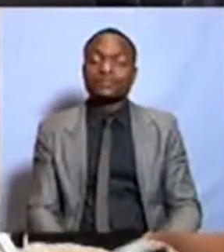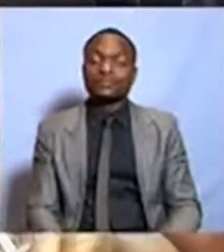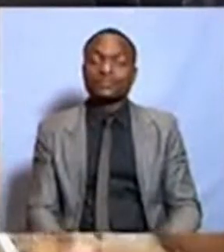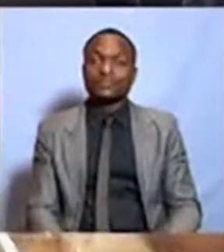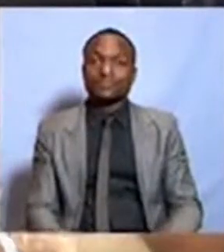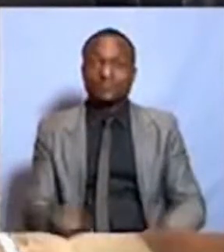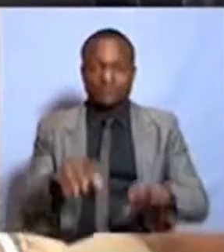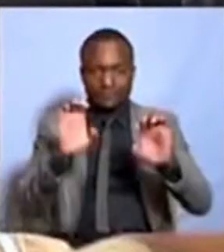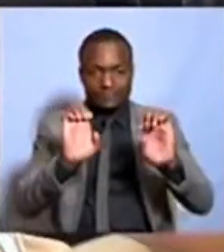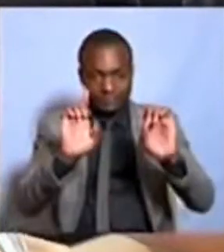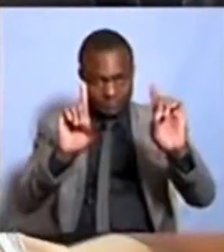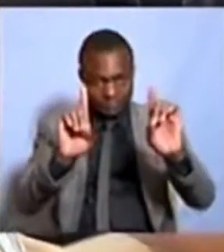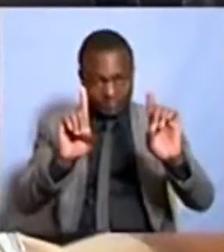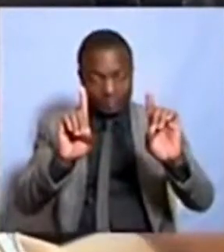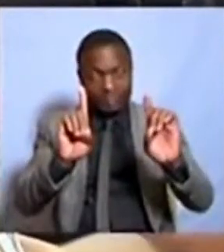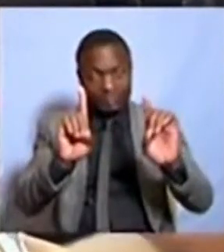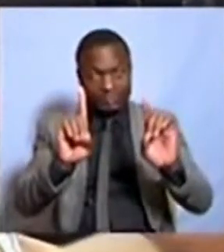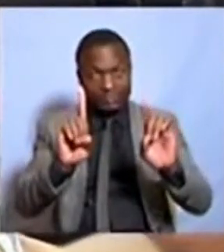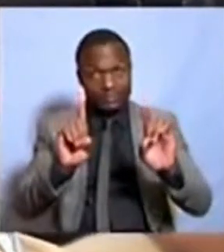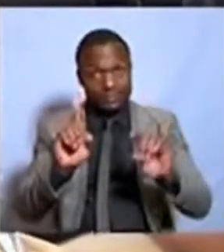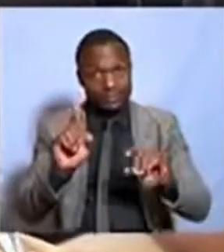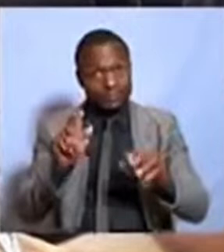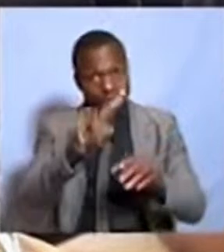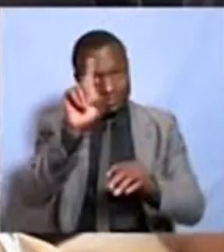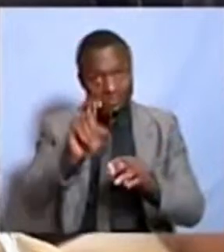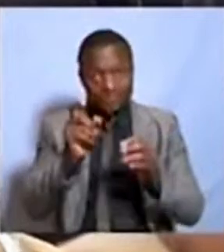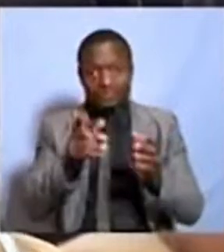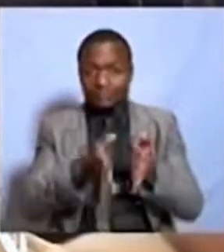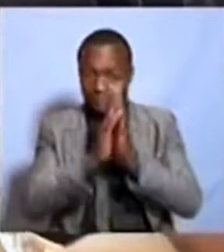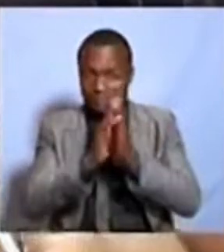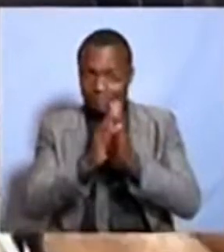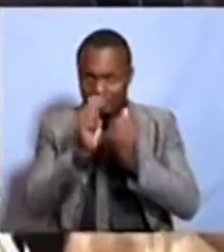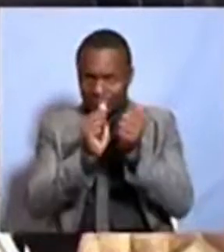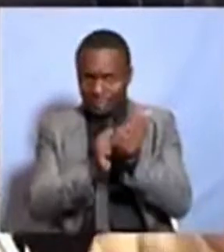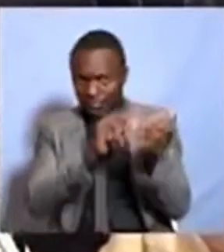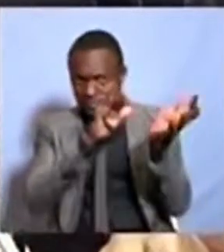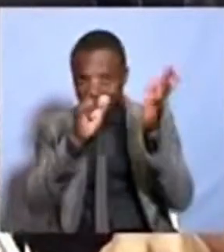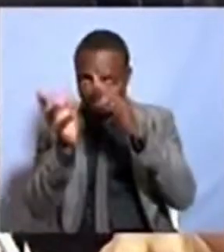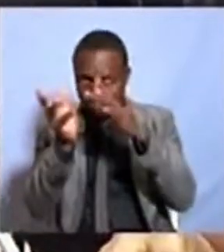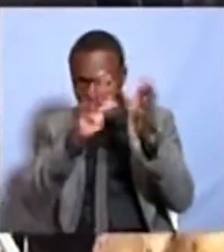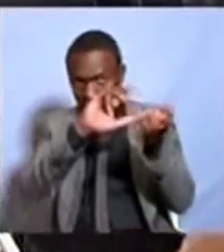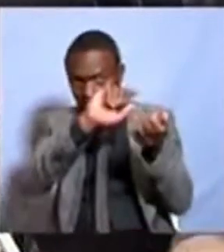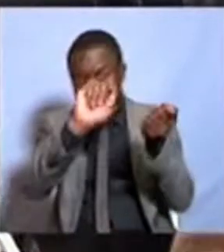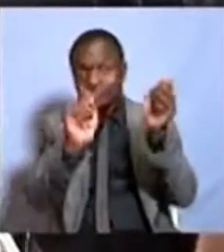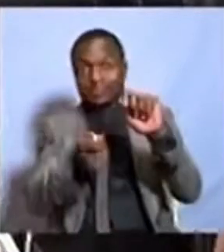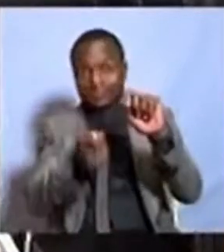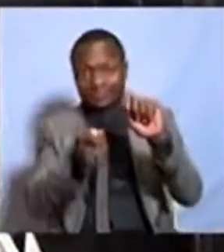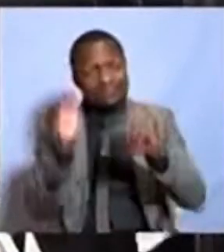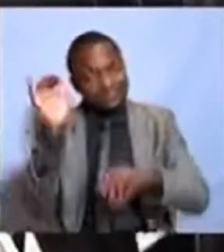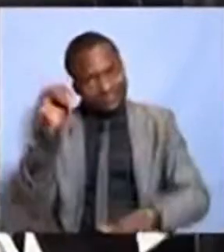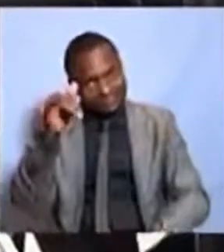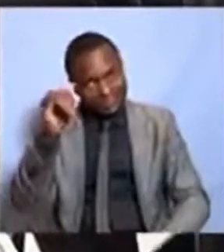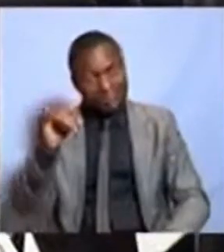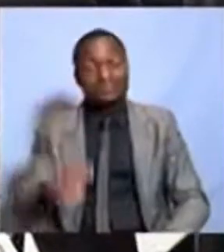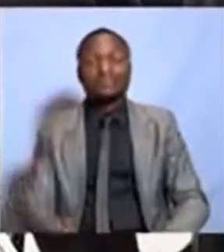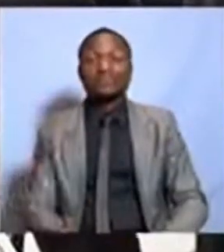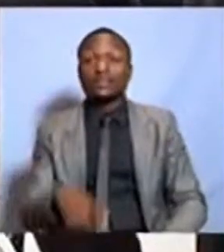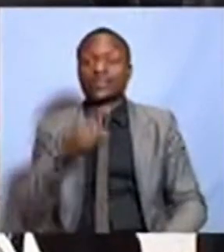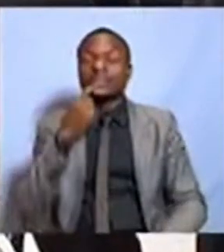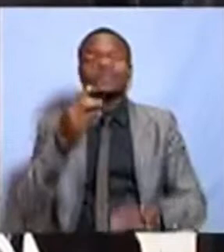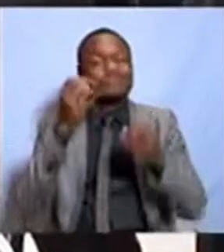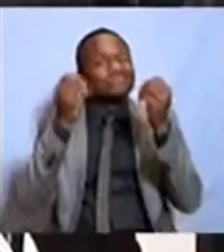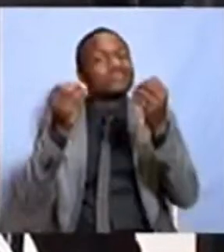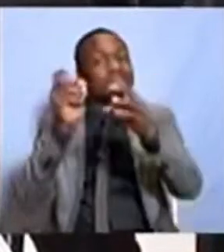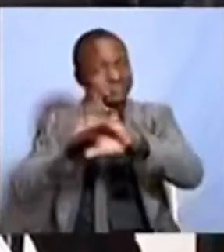the education. And then also I like the question you asked about the climate change. Yes, I think it has been mentioned a number of times